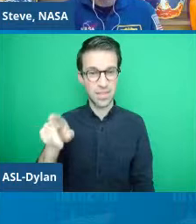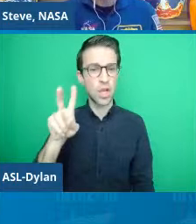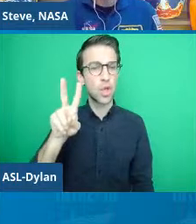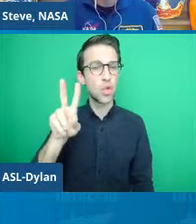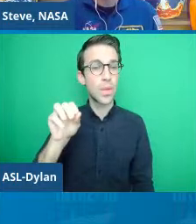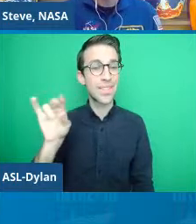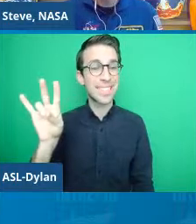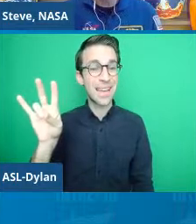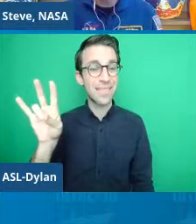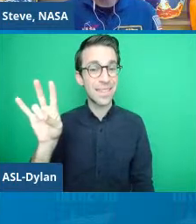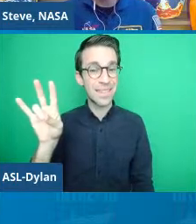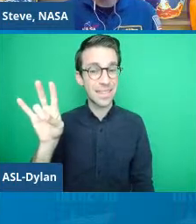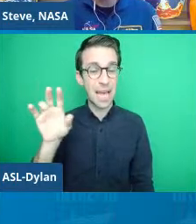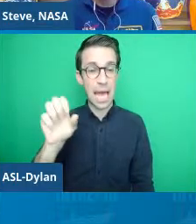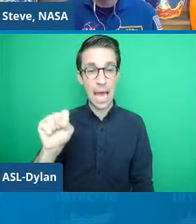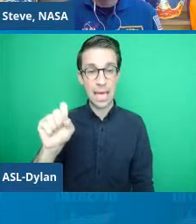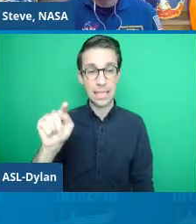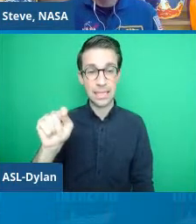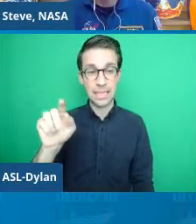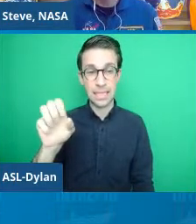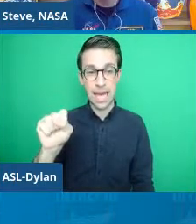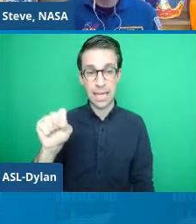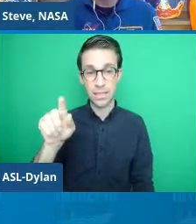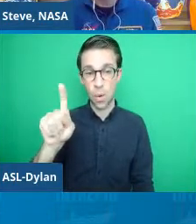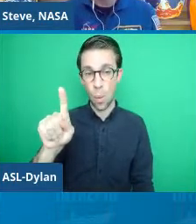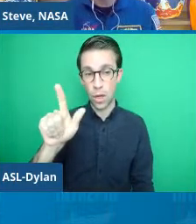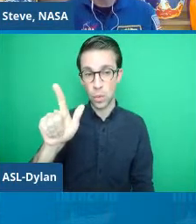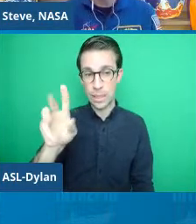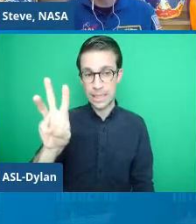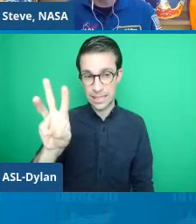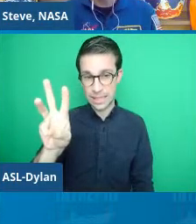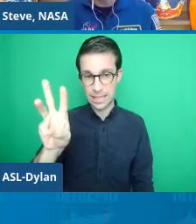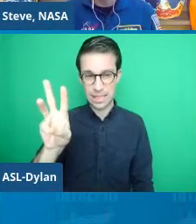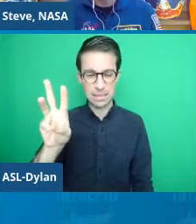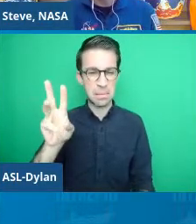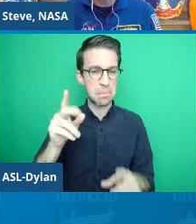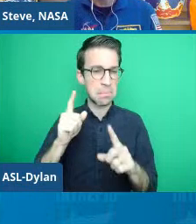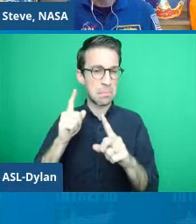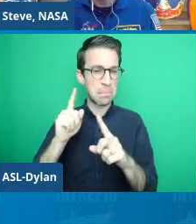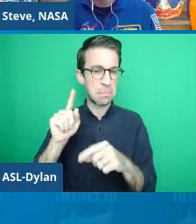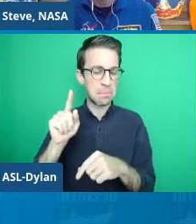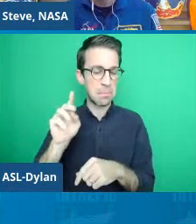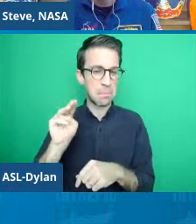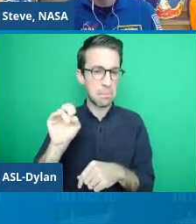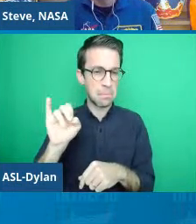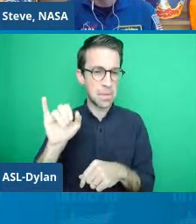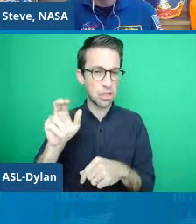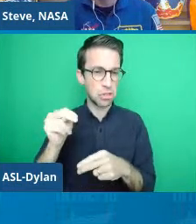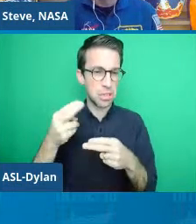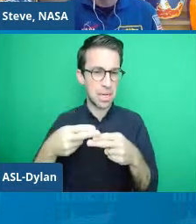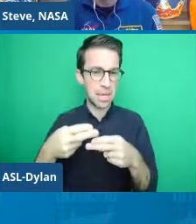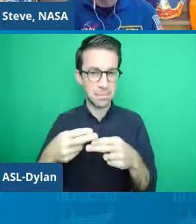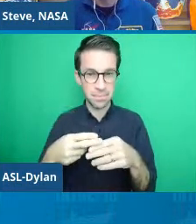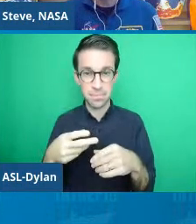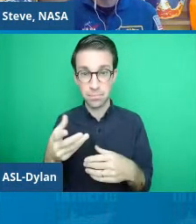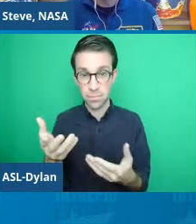And this was STS-126. And this sort of gives you the diverse range of